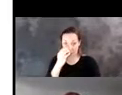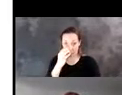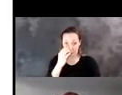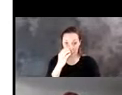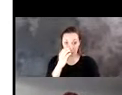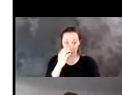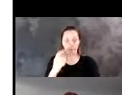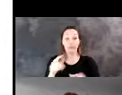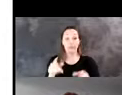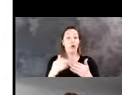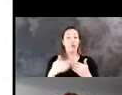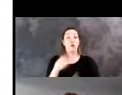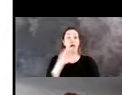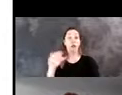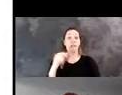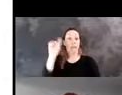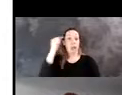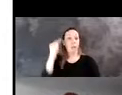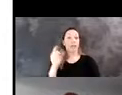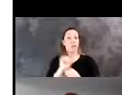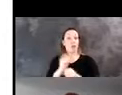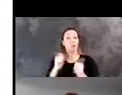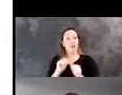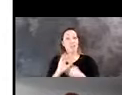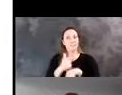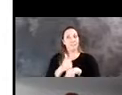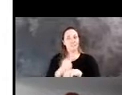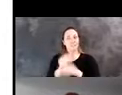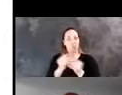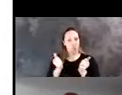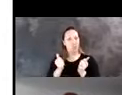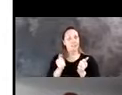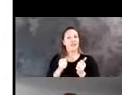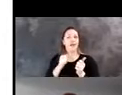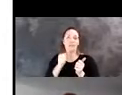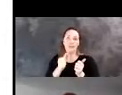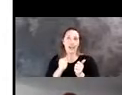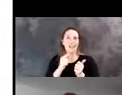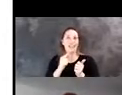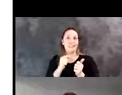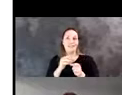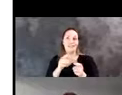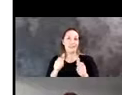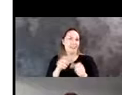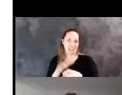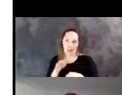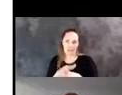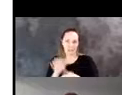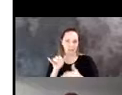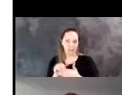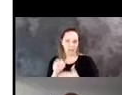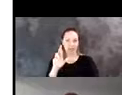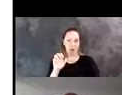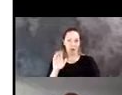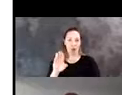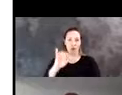And although companies and governments are working towards implementing these solutions, they're not being implemented fast enough. And this is what Rob Jackson is